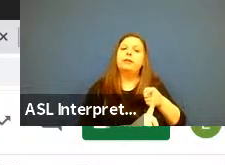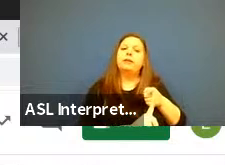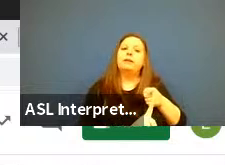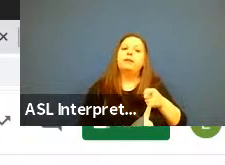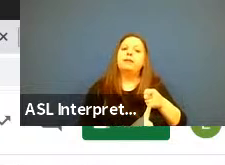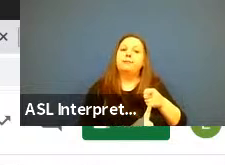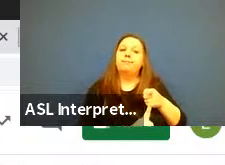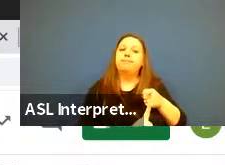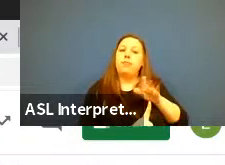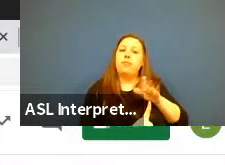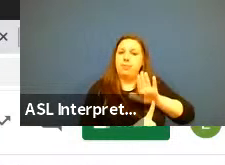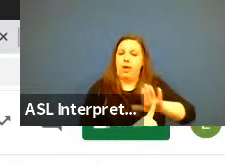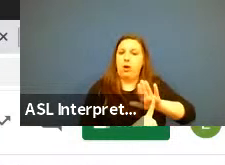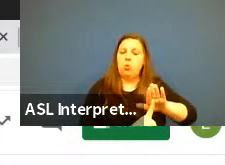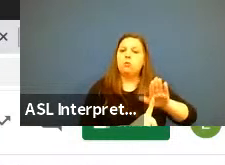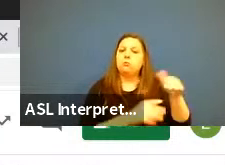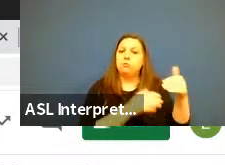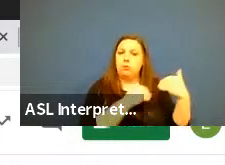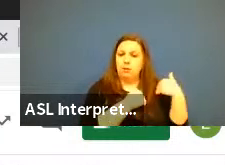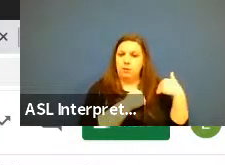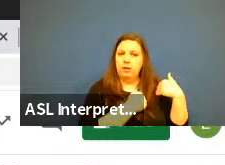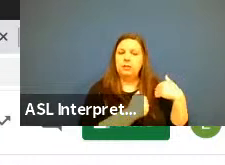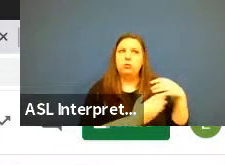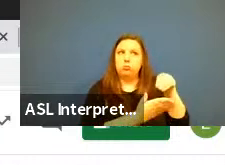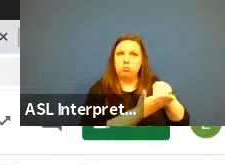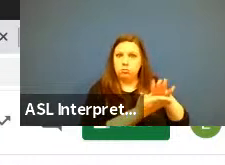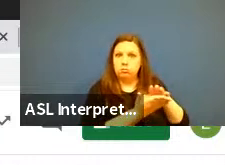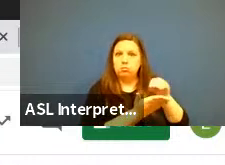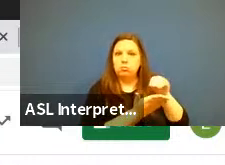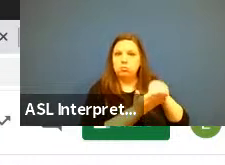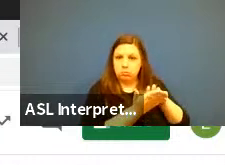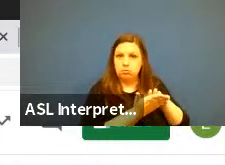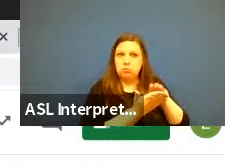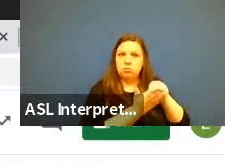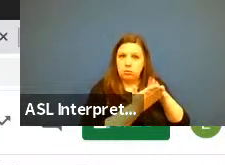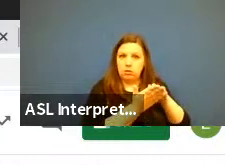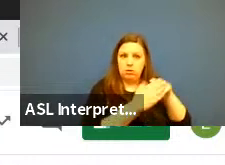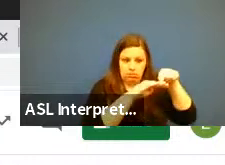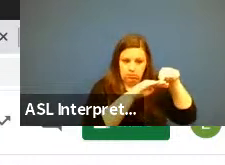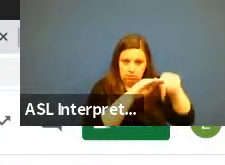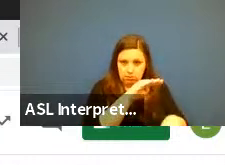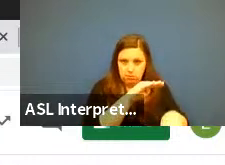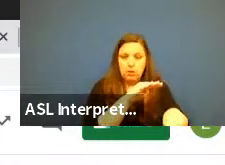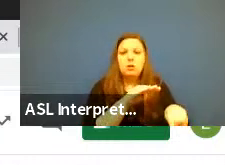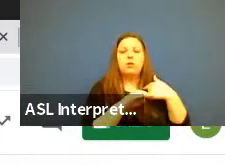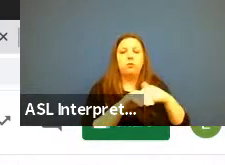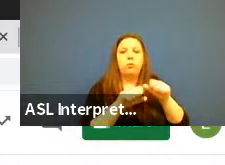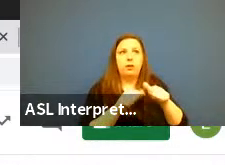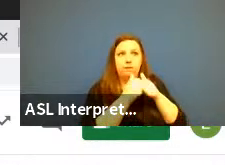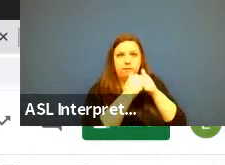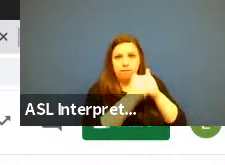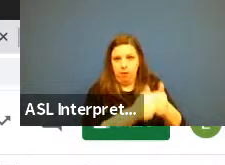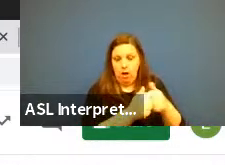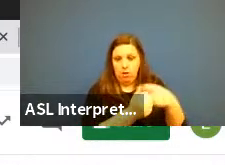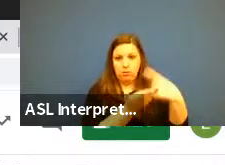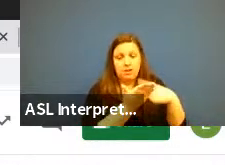notes to follow a discussion, and certainly we don't have that now, and